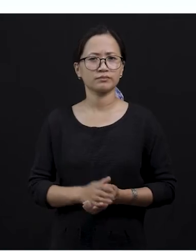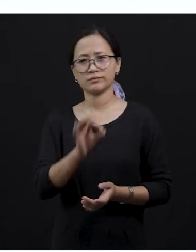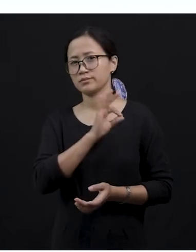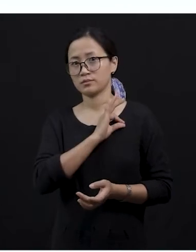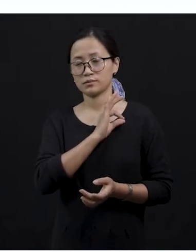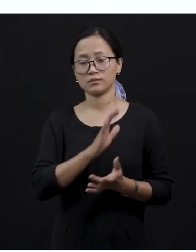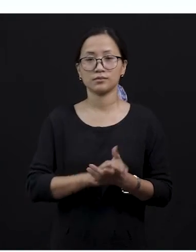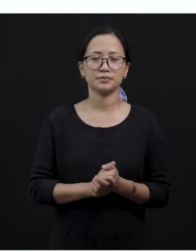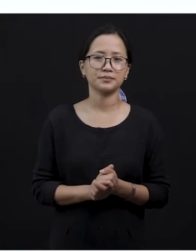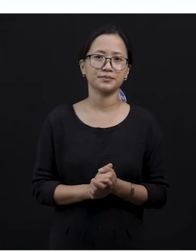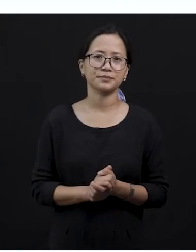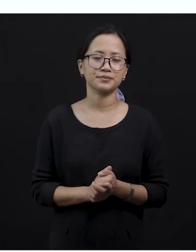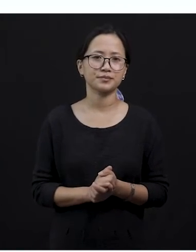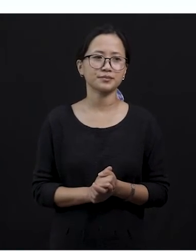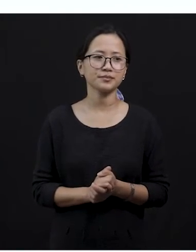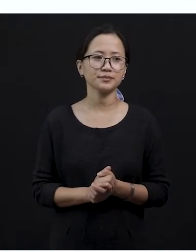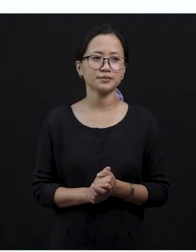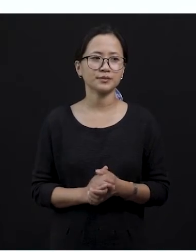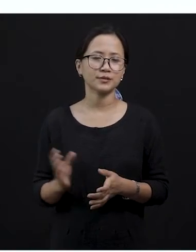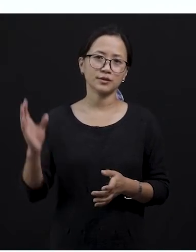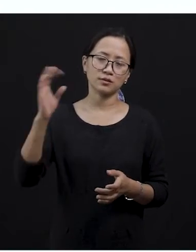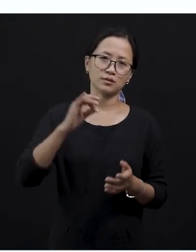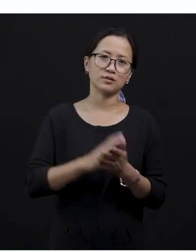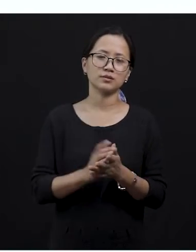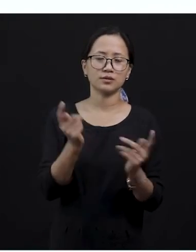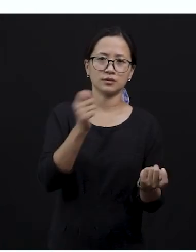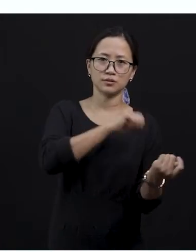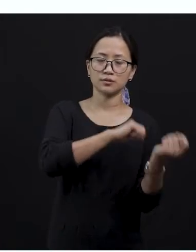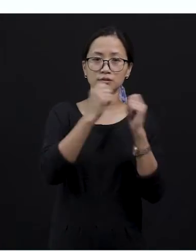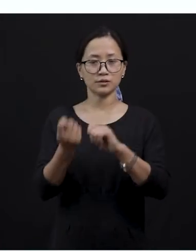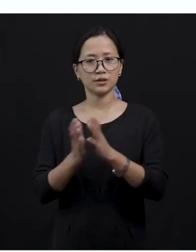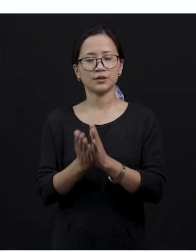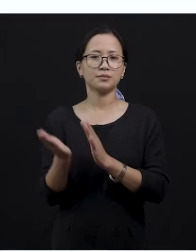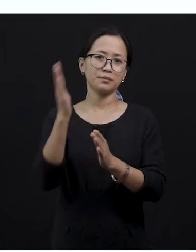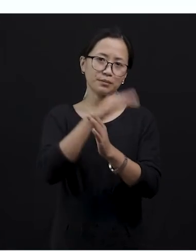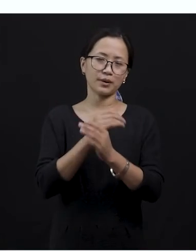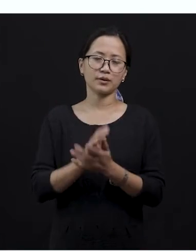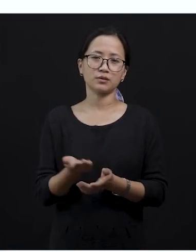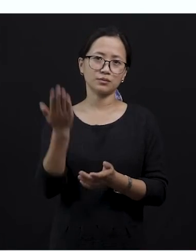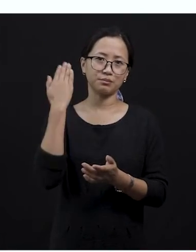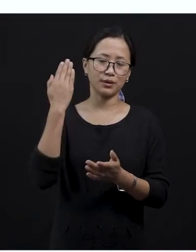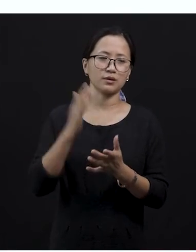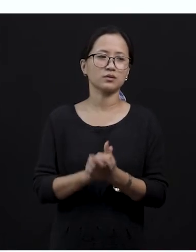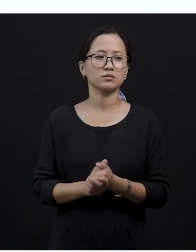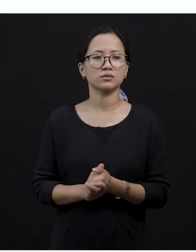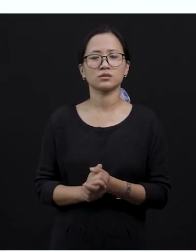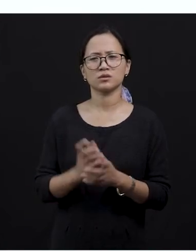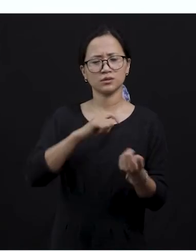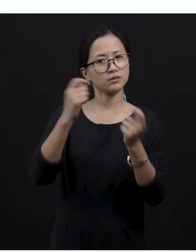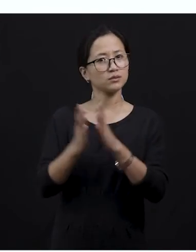Interesting, isn't it? And again, they can be turned back. This gas can be again turned back to